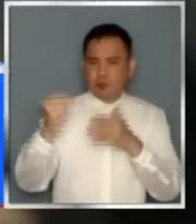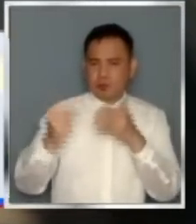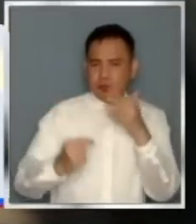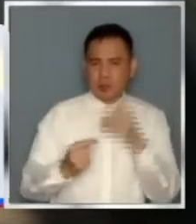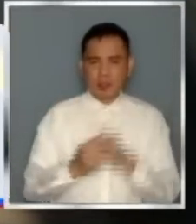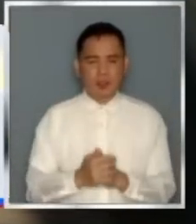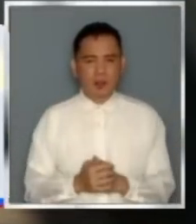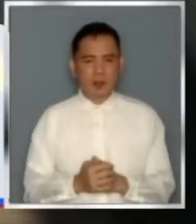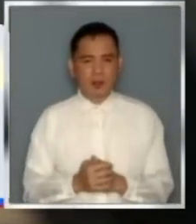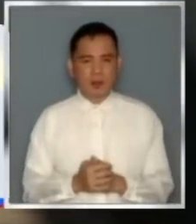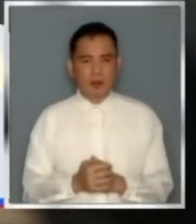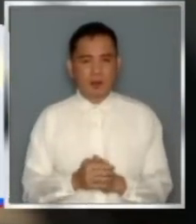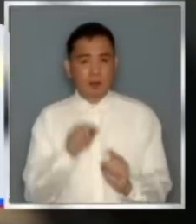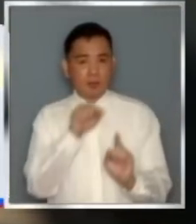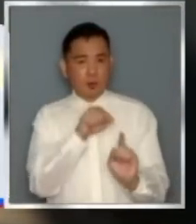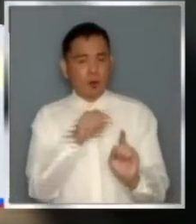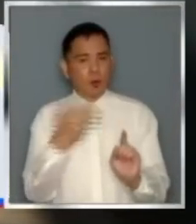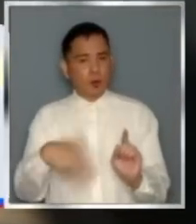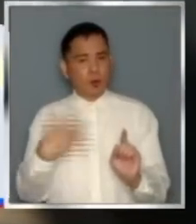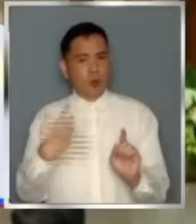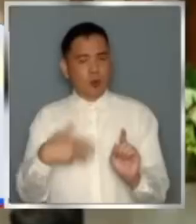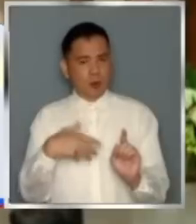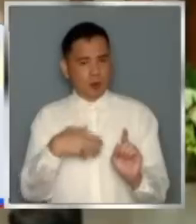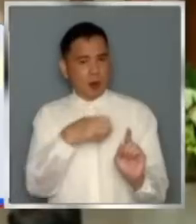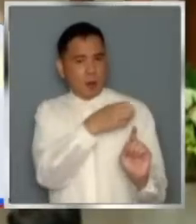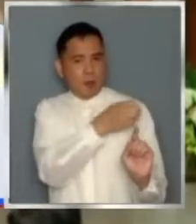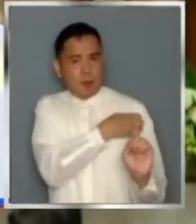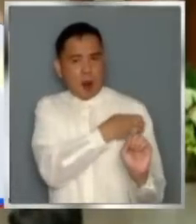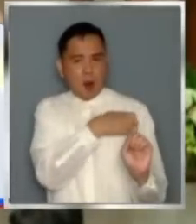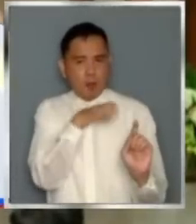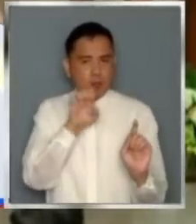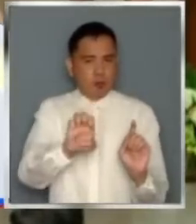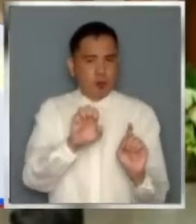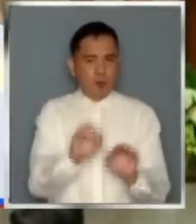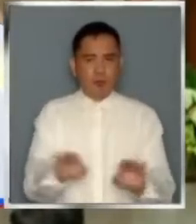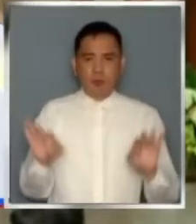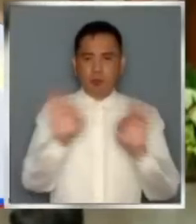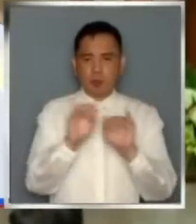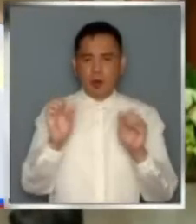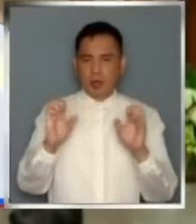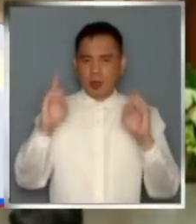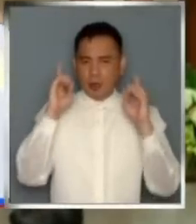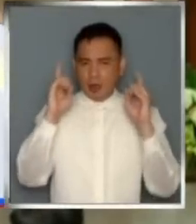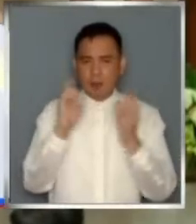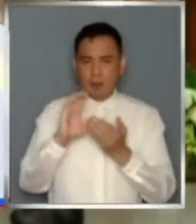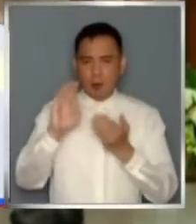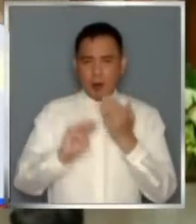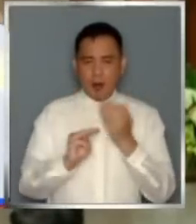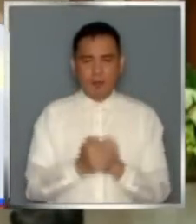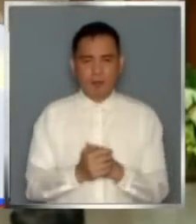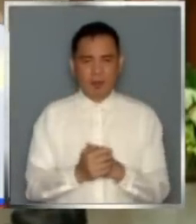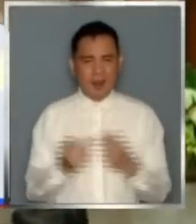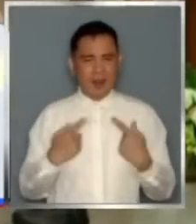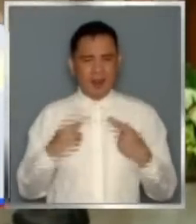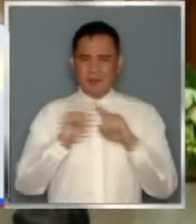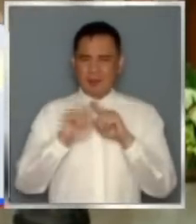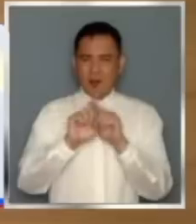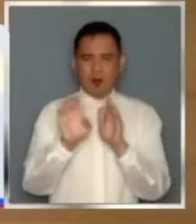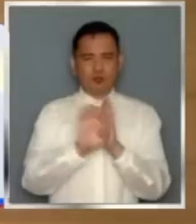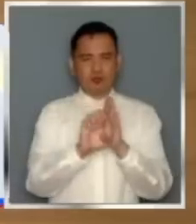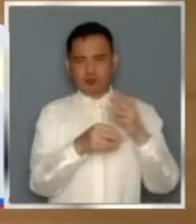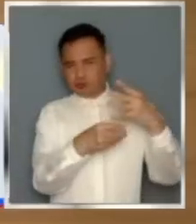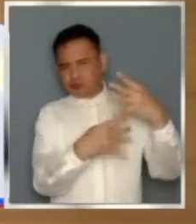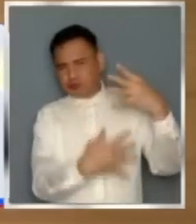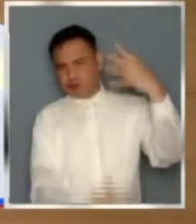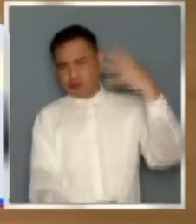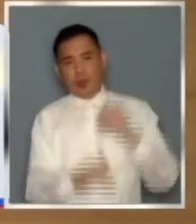continues to prove itself to be an empowering educational intervention. There are many examples of how its graduates have gone on to